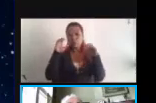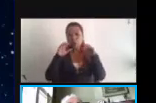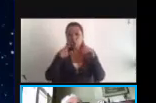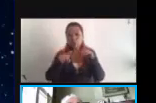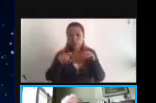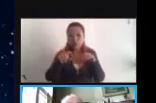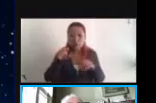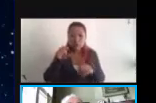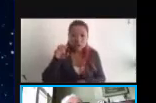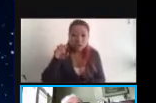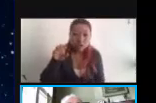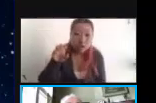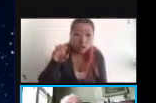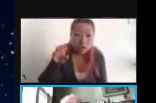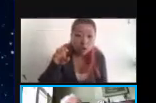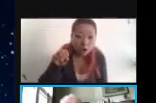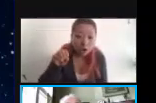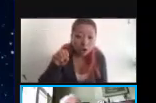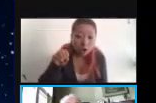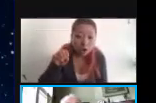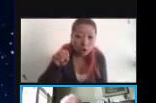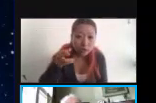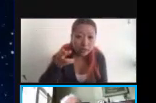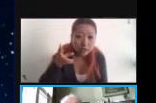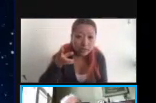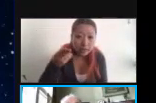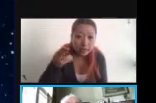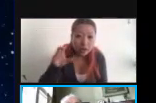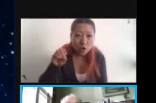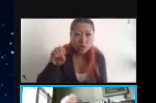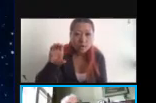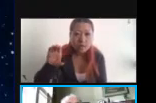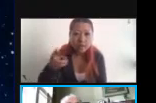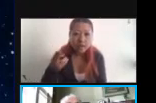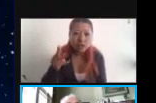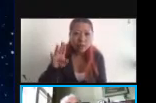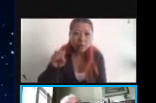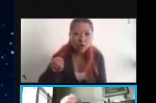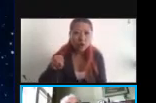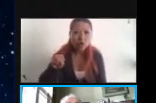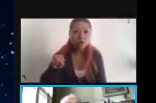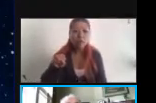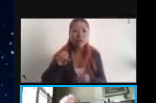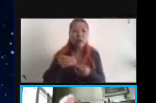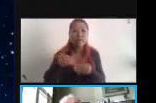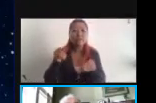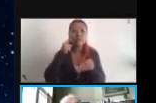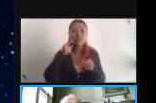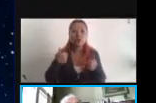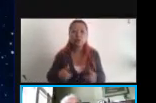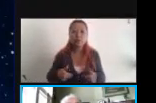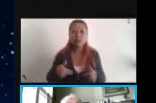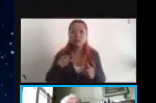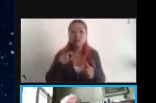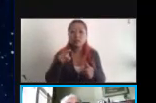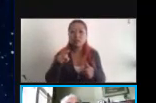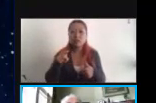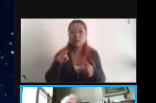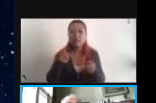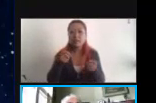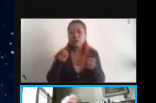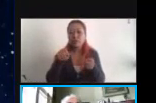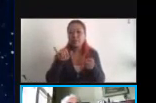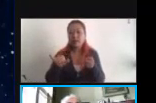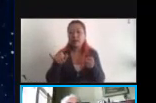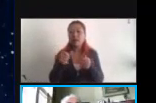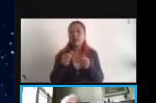Health and Medical Officer, a website should pop up. And if you go to the standards portion, everything I'm talking about is on that